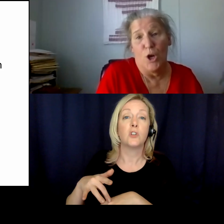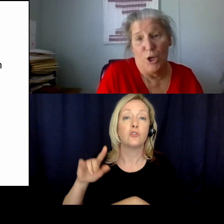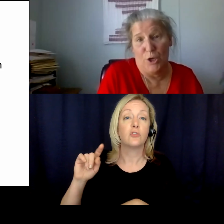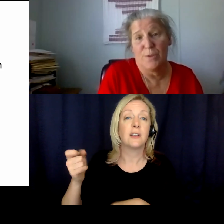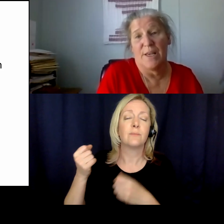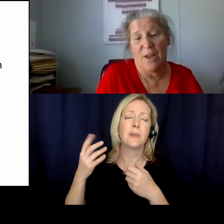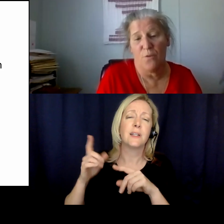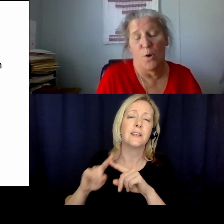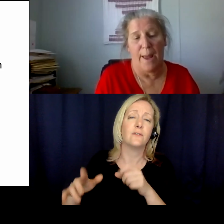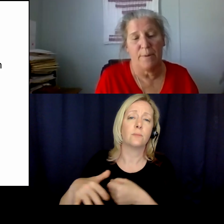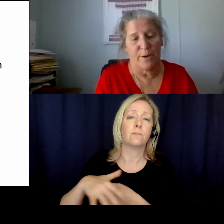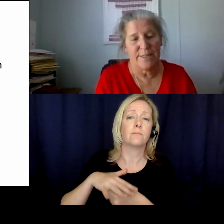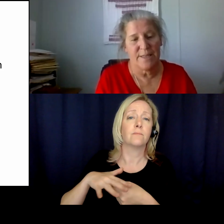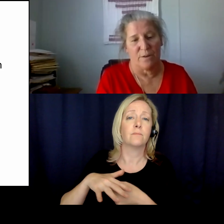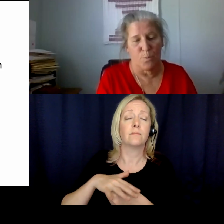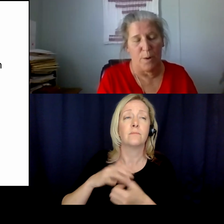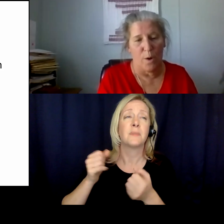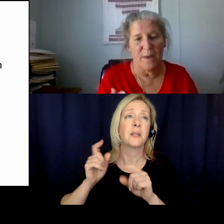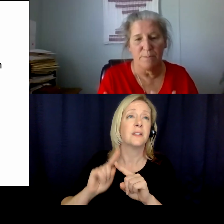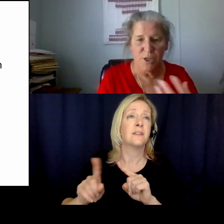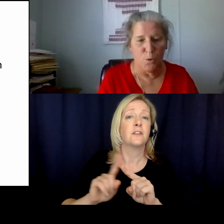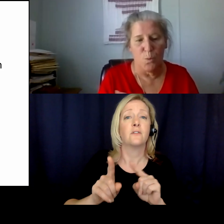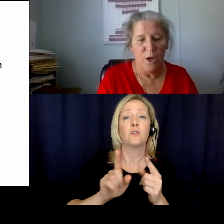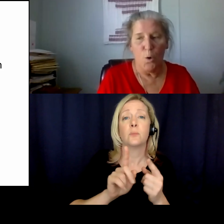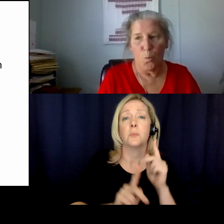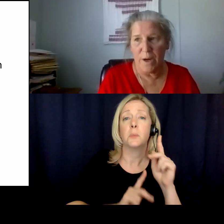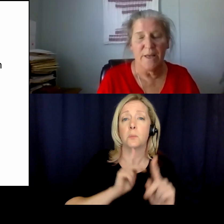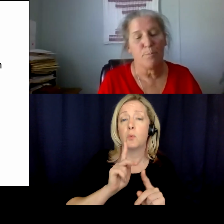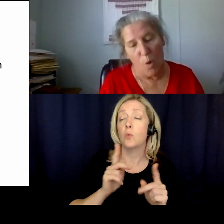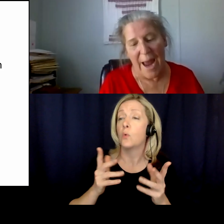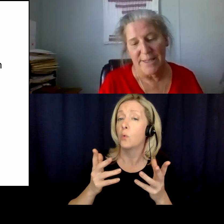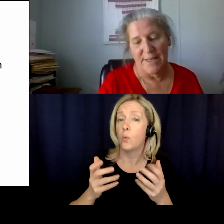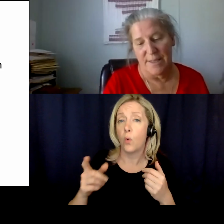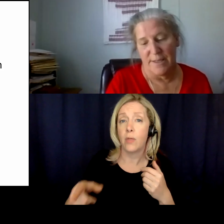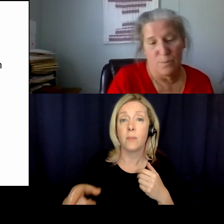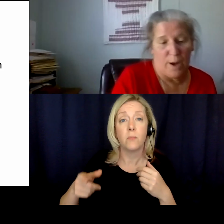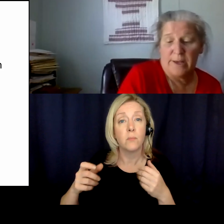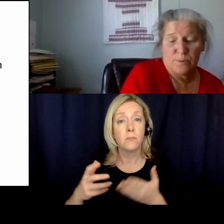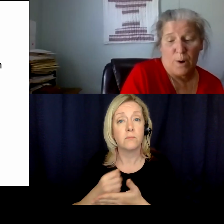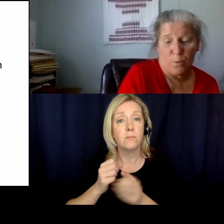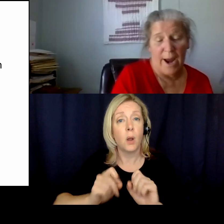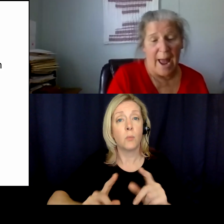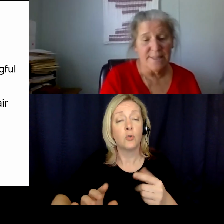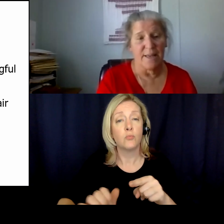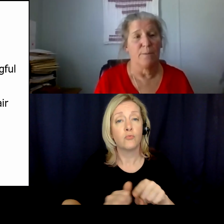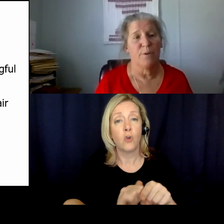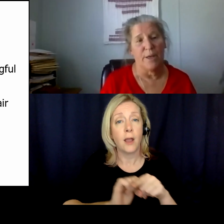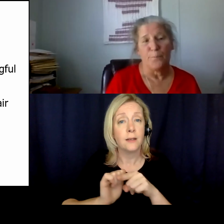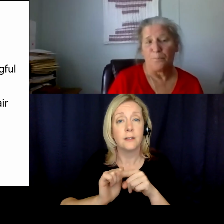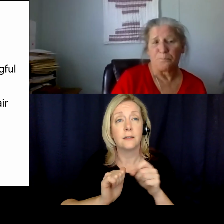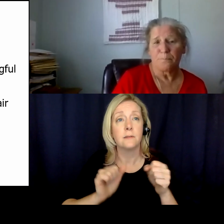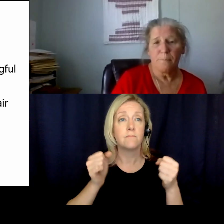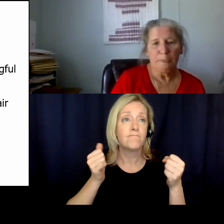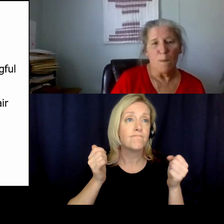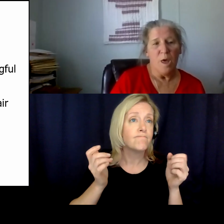they're using their vocabulary skills. We want them to really practice is what we're asking them to